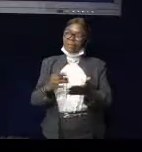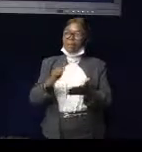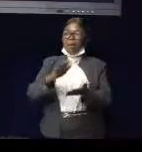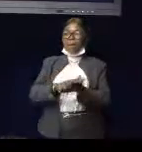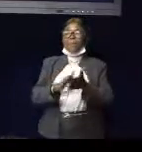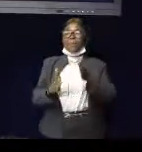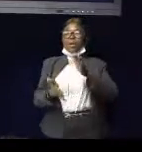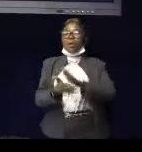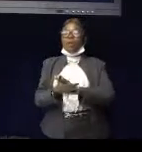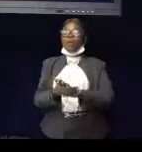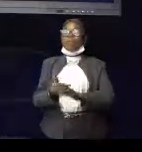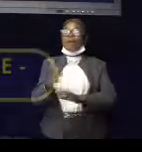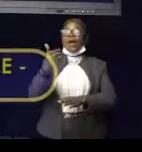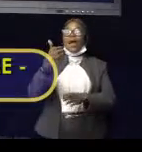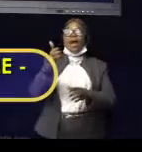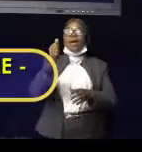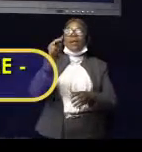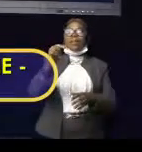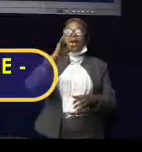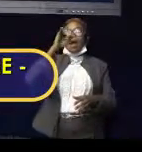what? An adjective.